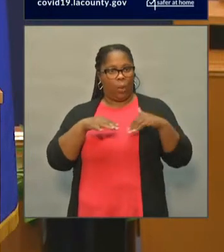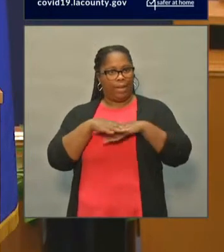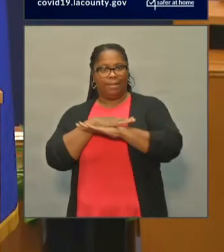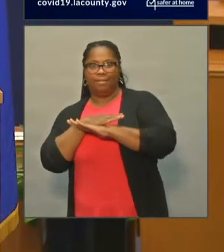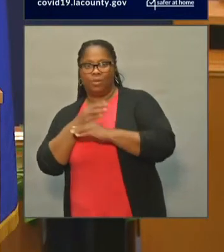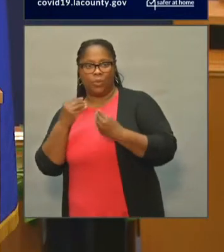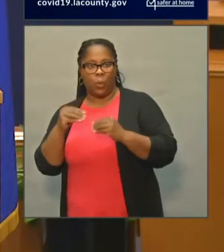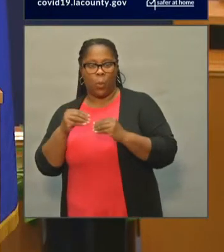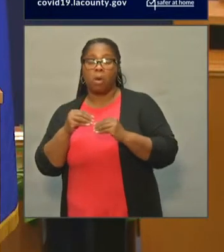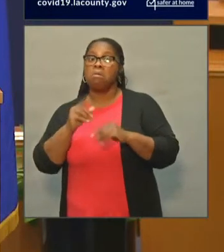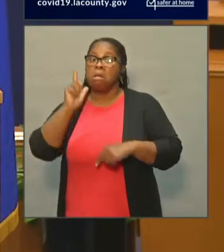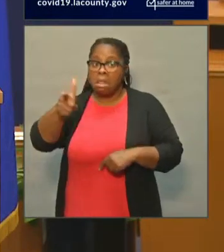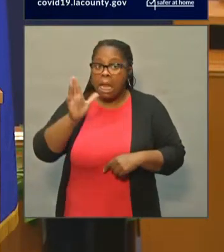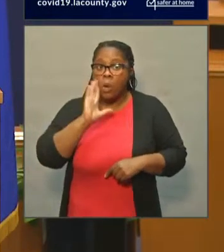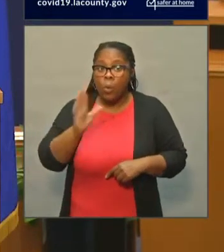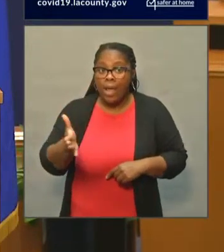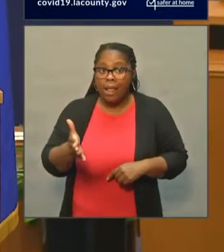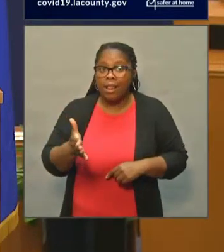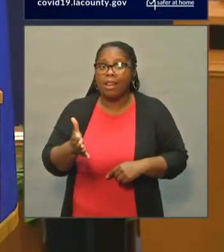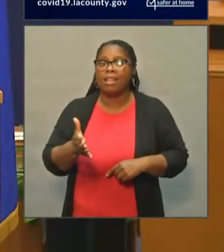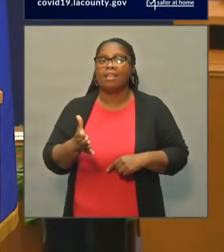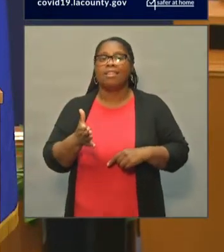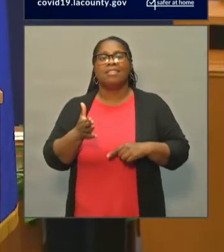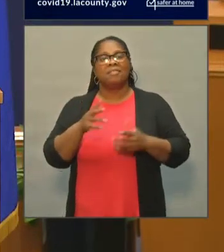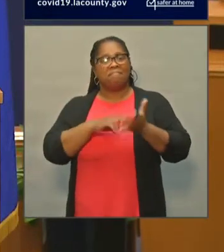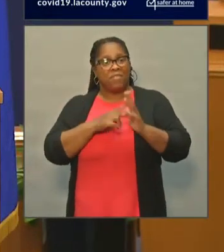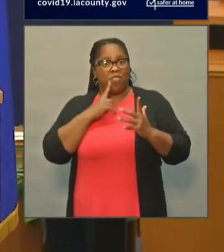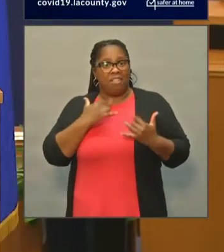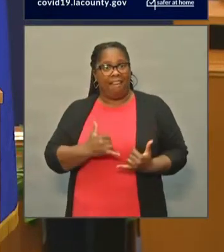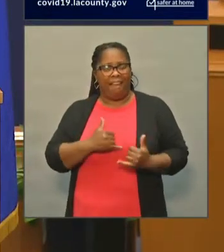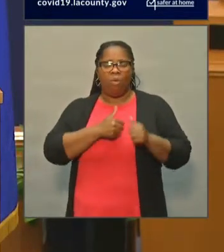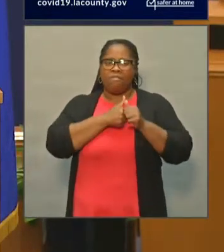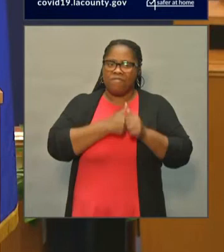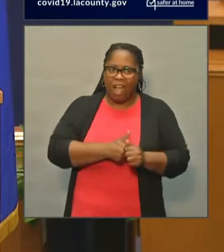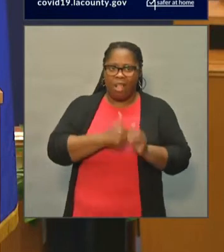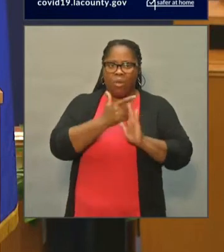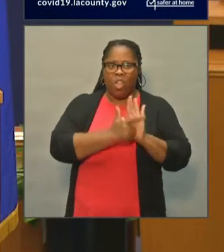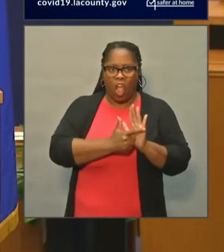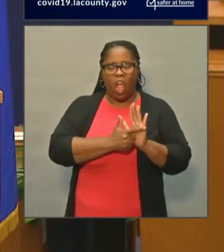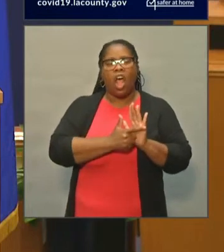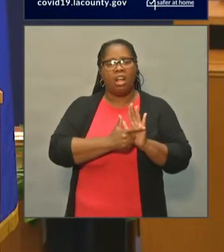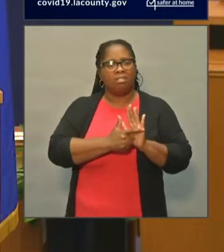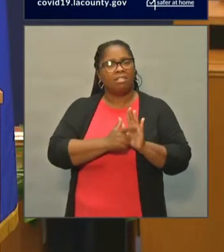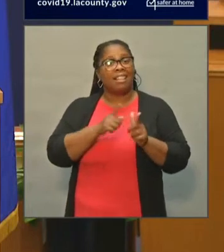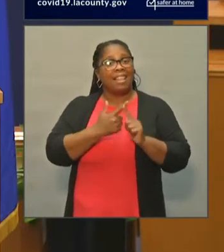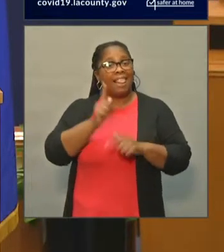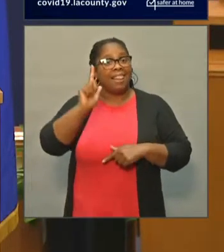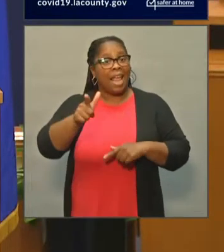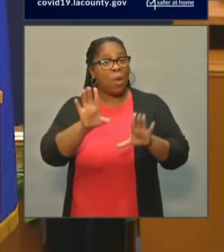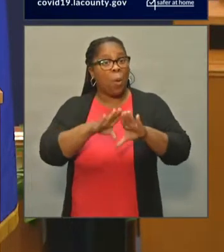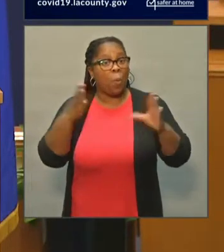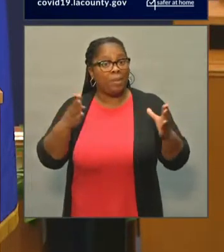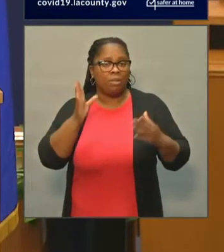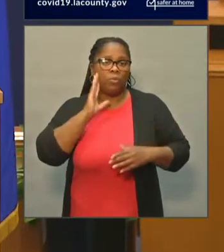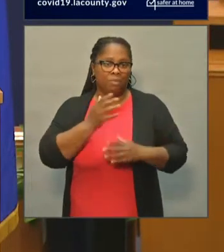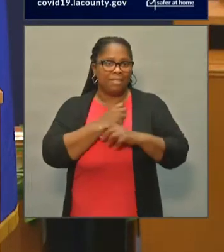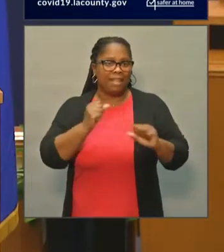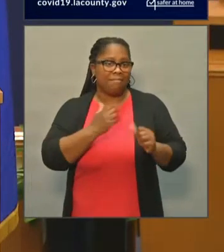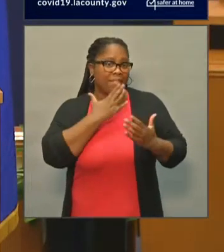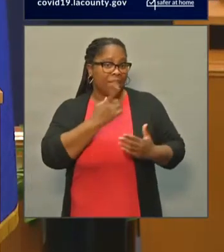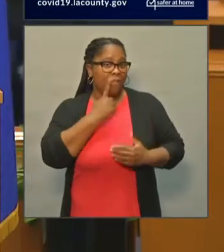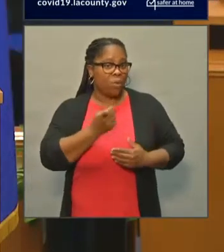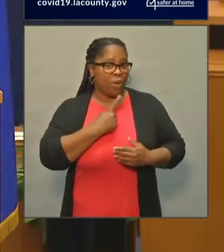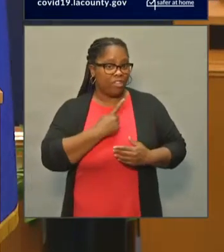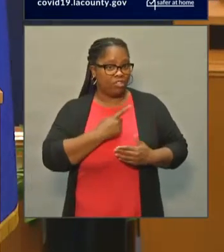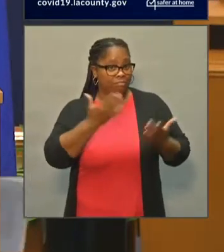for customers, so that when it does reopen, it'll happen in as safe a manner as possible. But appreciate the question.